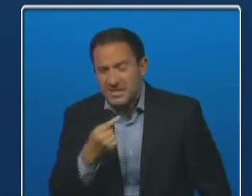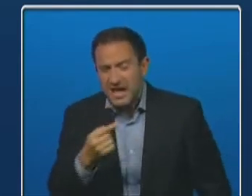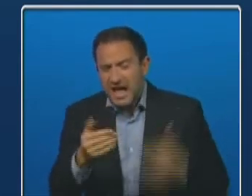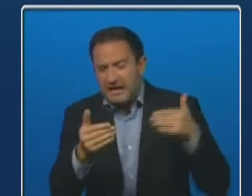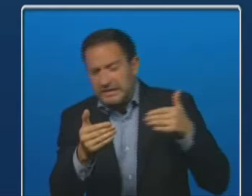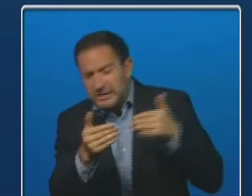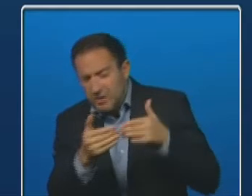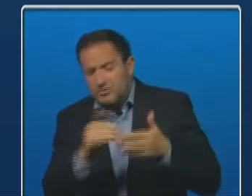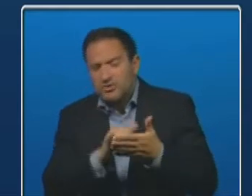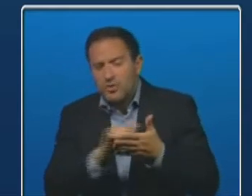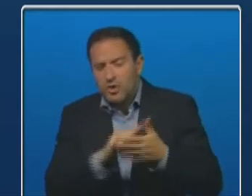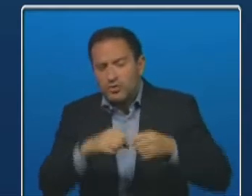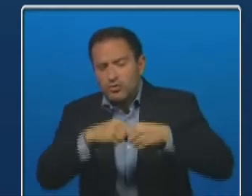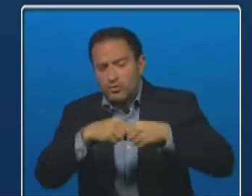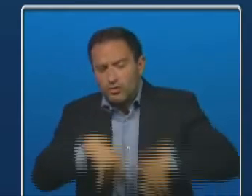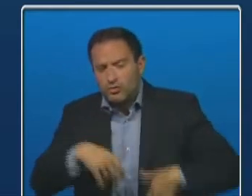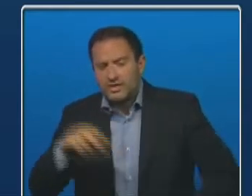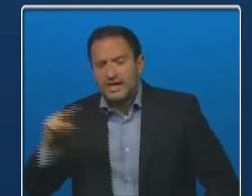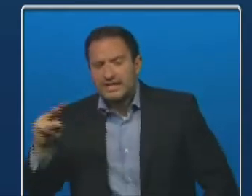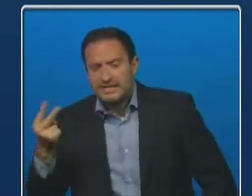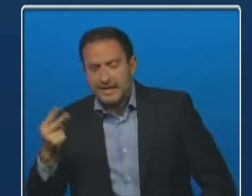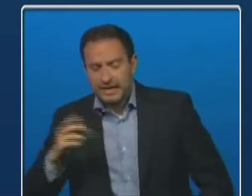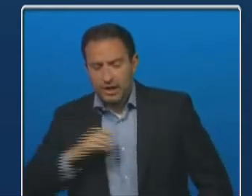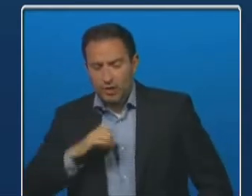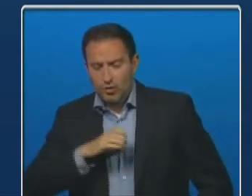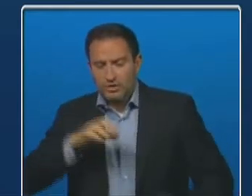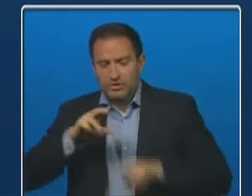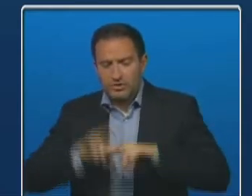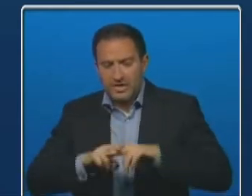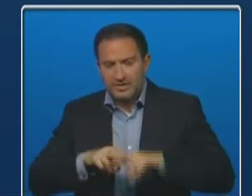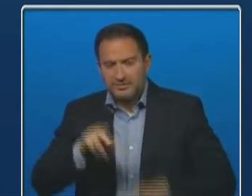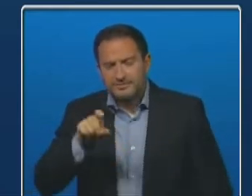York was to losing a second congressional seat?